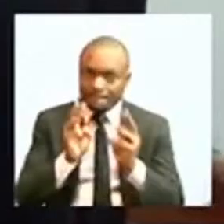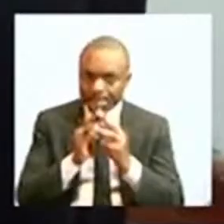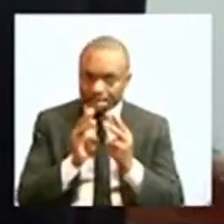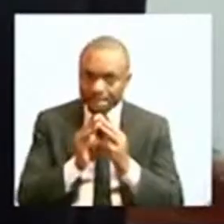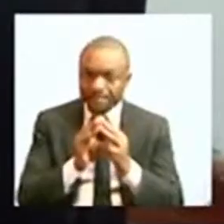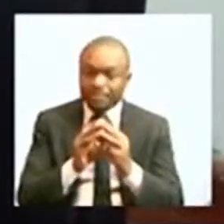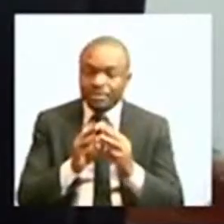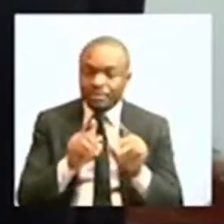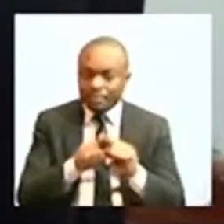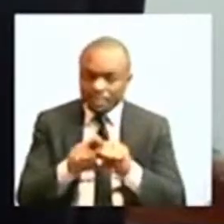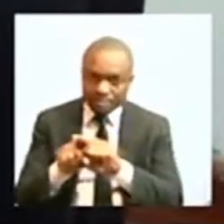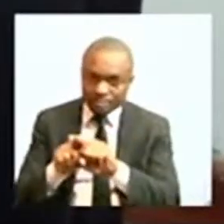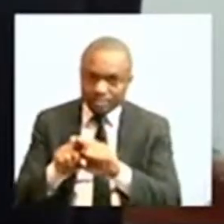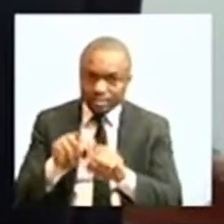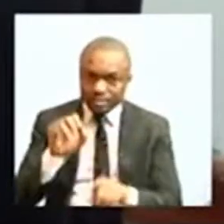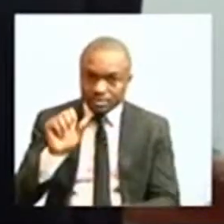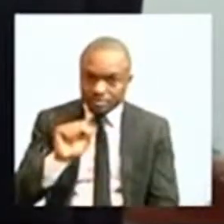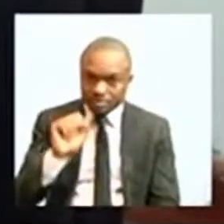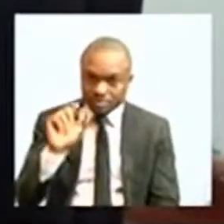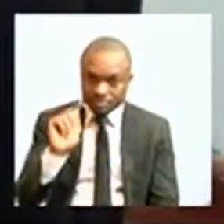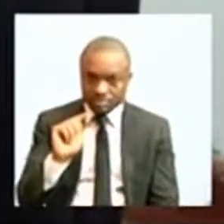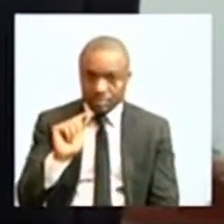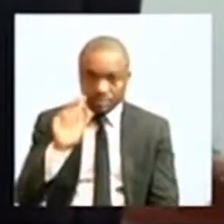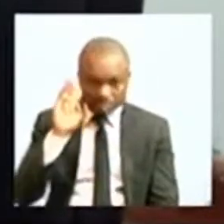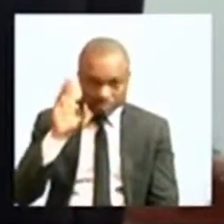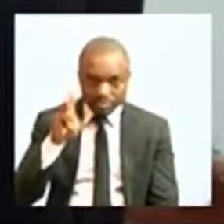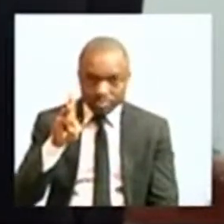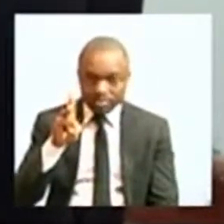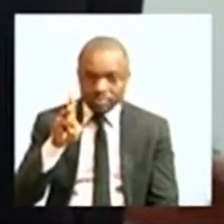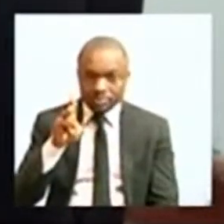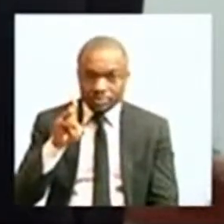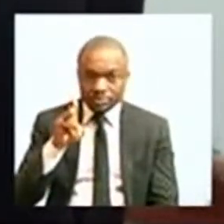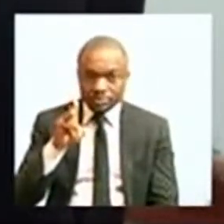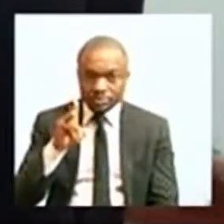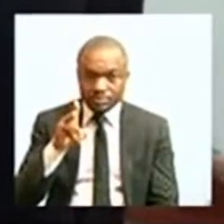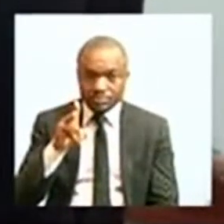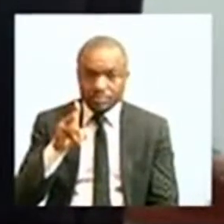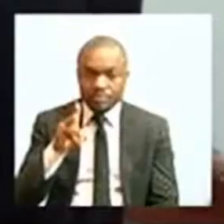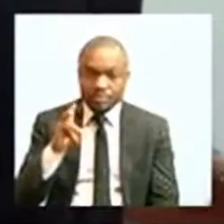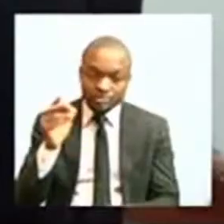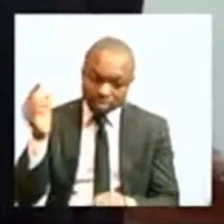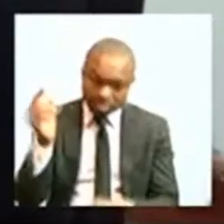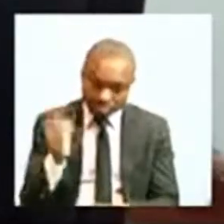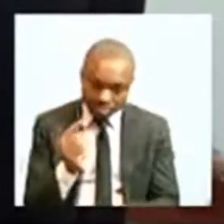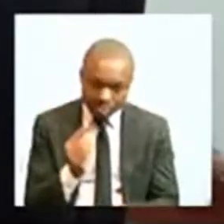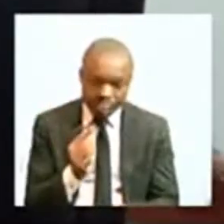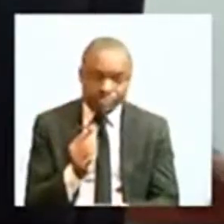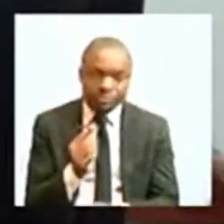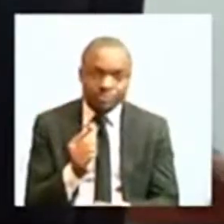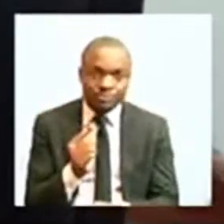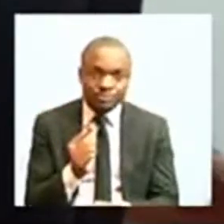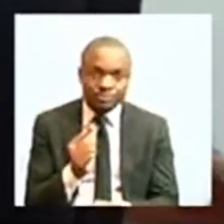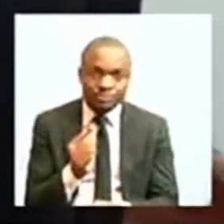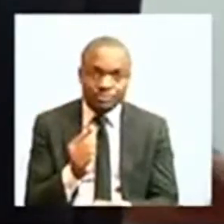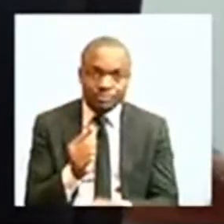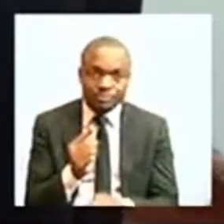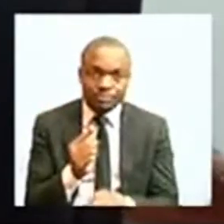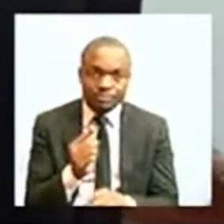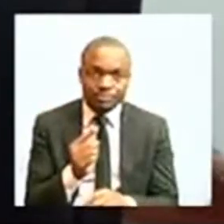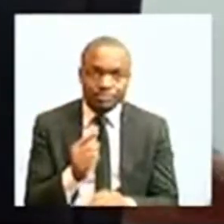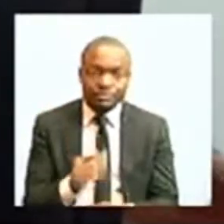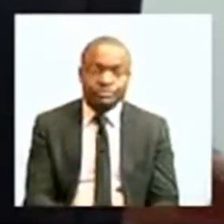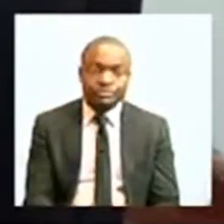from the ST, they'll make their treasury, and then we'll come and be able to verify and